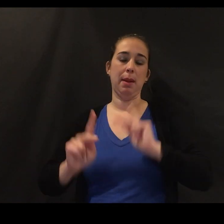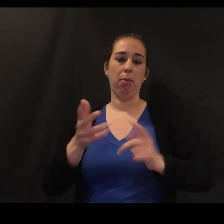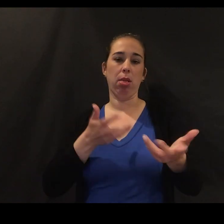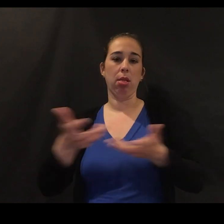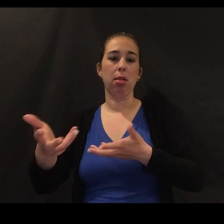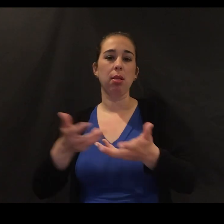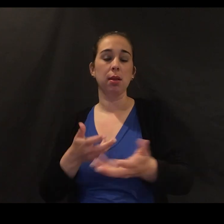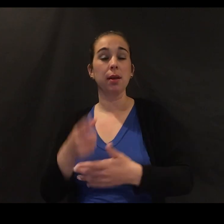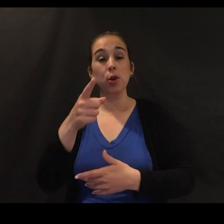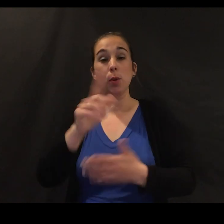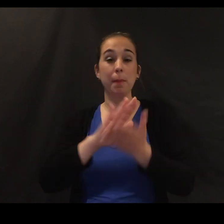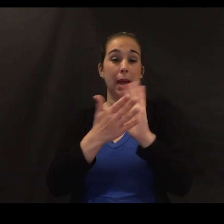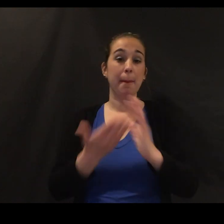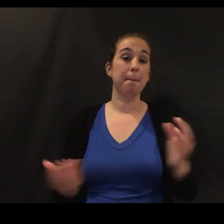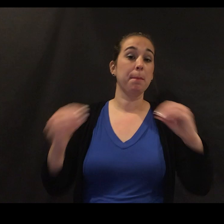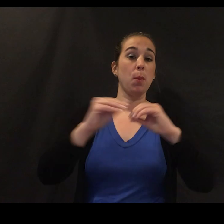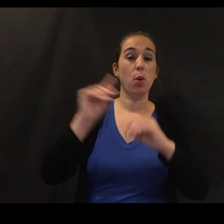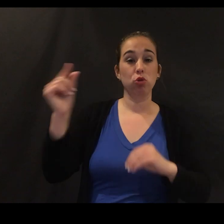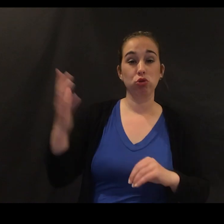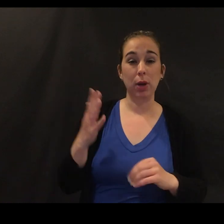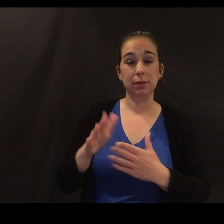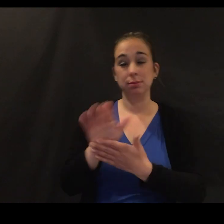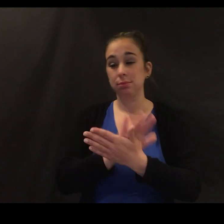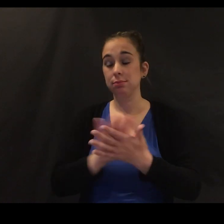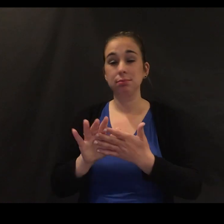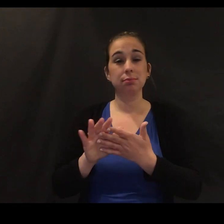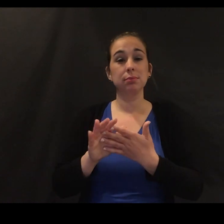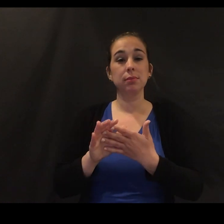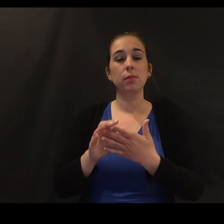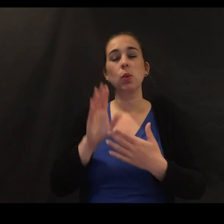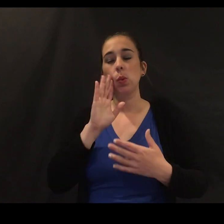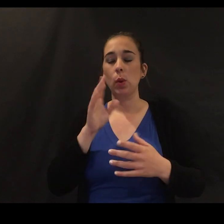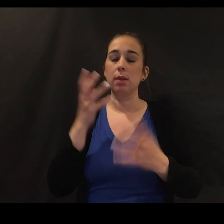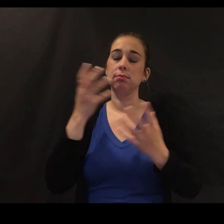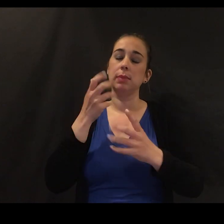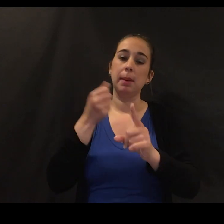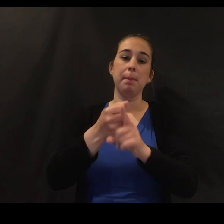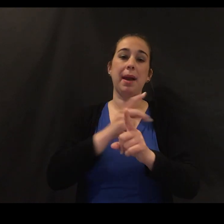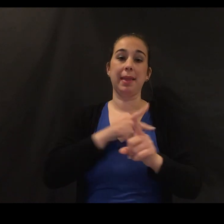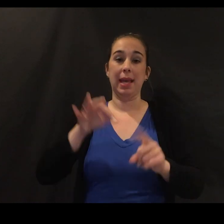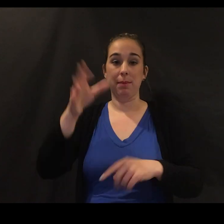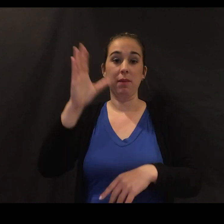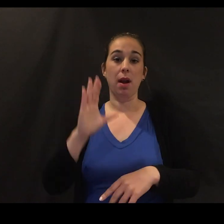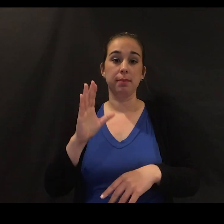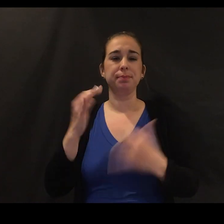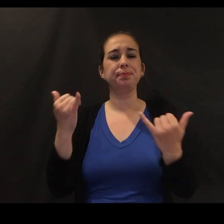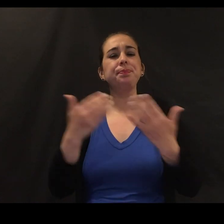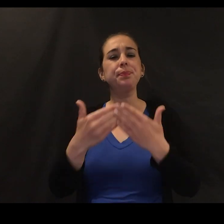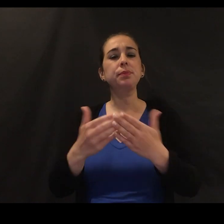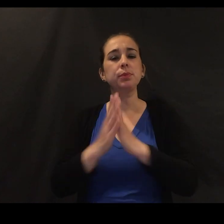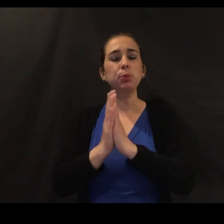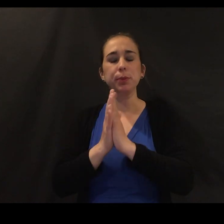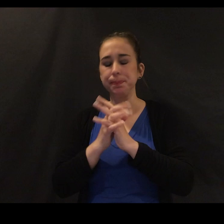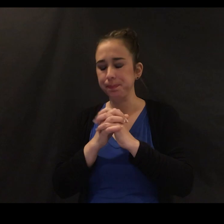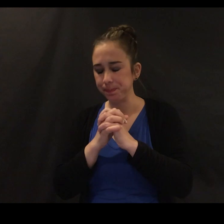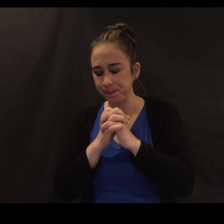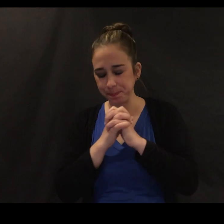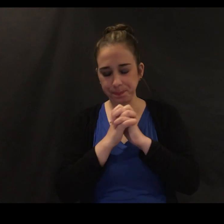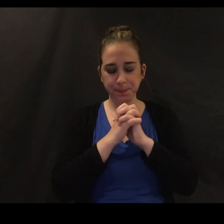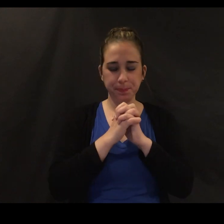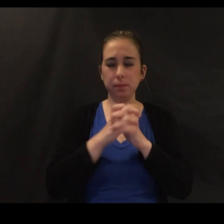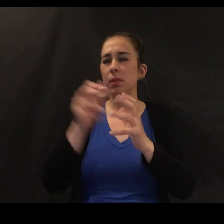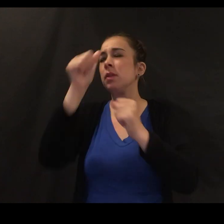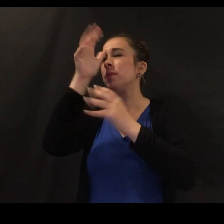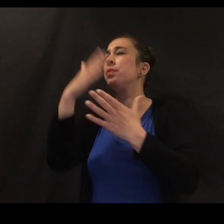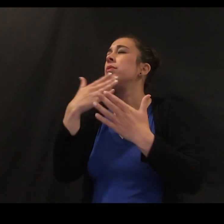are, the more impact you'll have for the kingdom of God. Would you bow your heads together with me as we pray? Father, we thank you so much